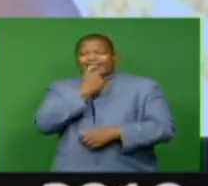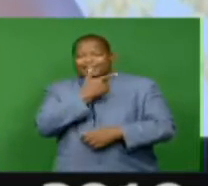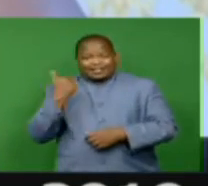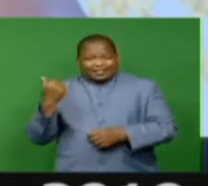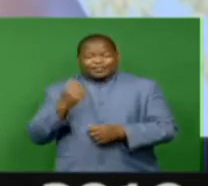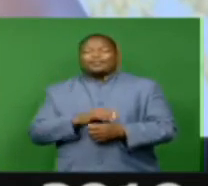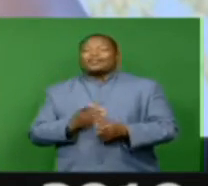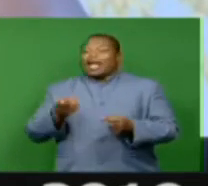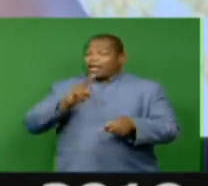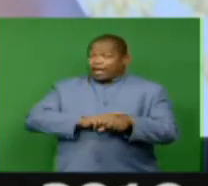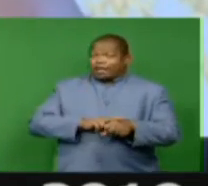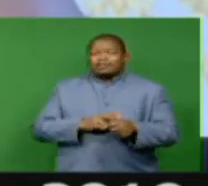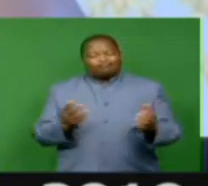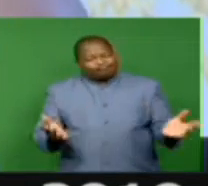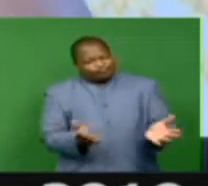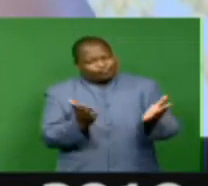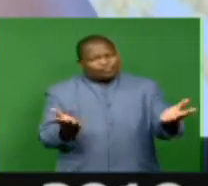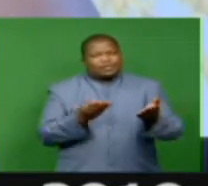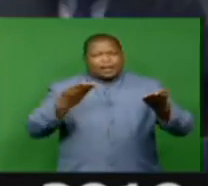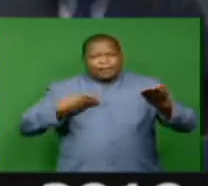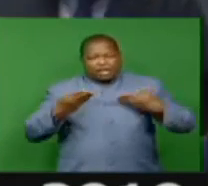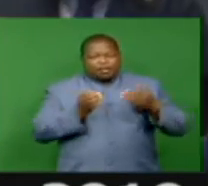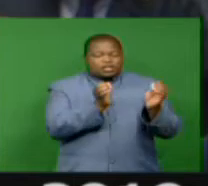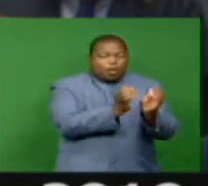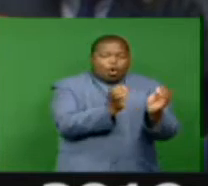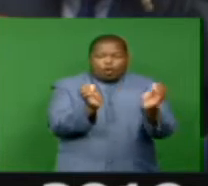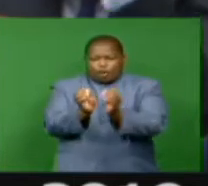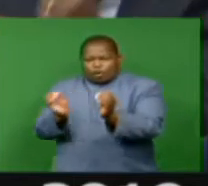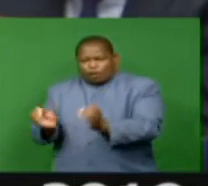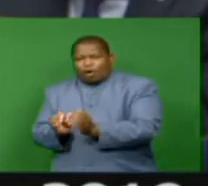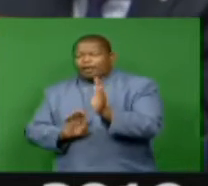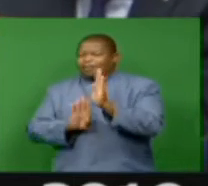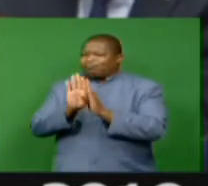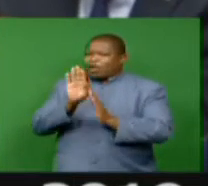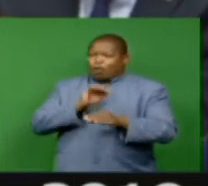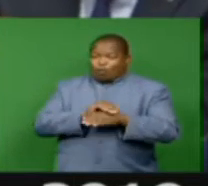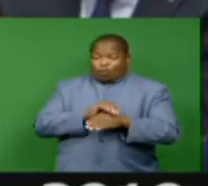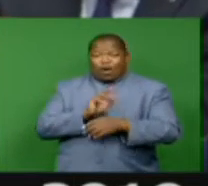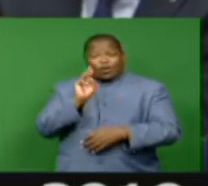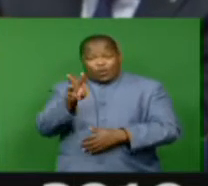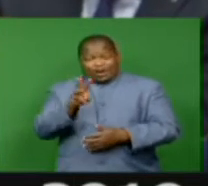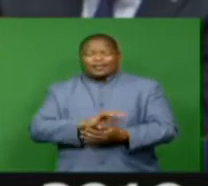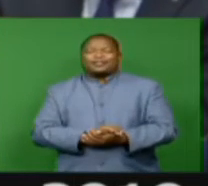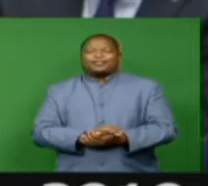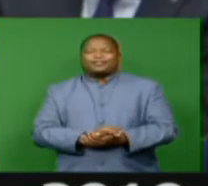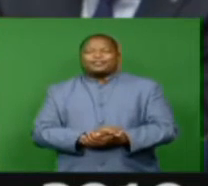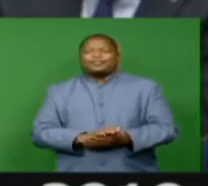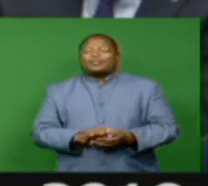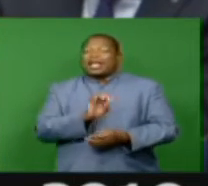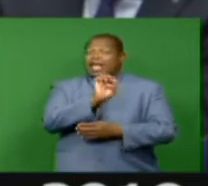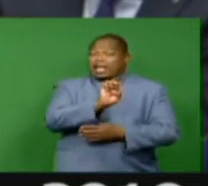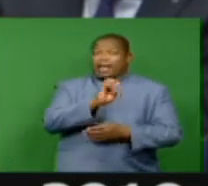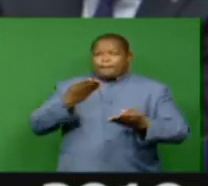micro, small, medium enterprises. One of the key benefits of these platforms will be creation